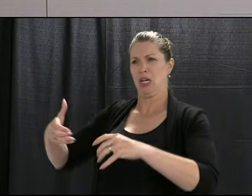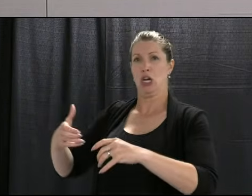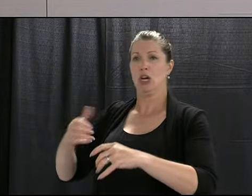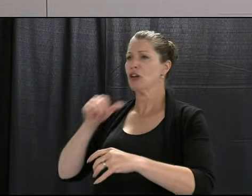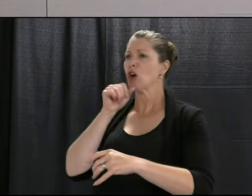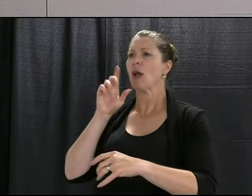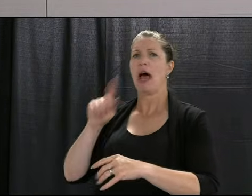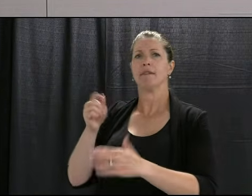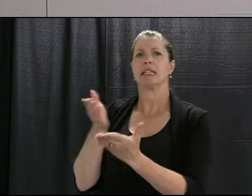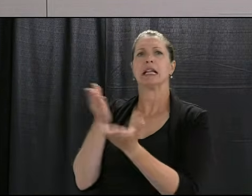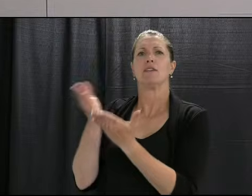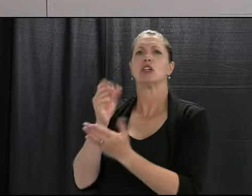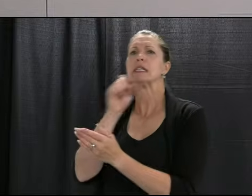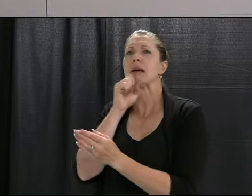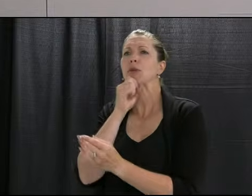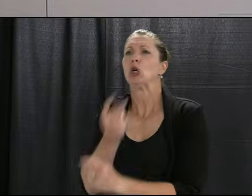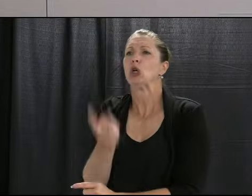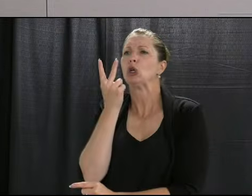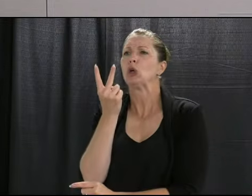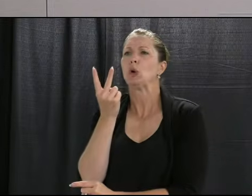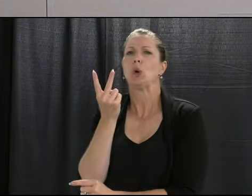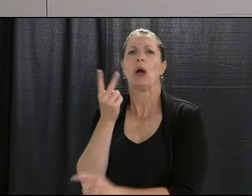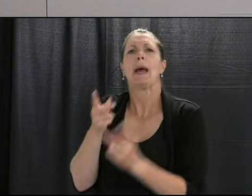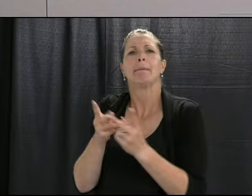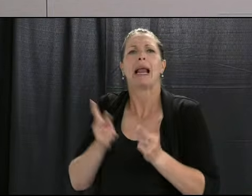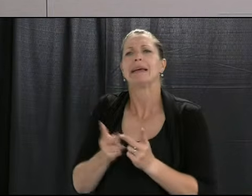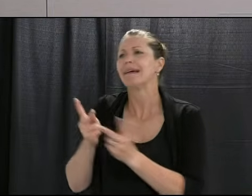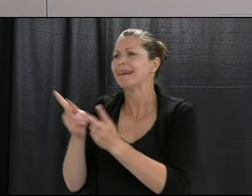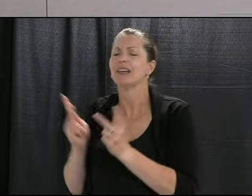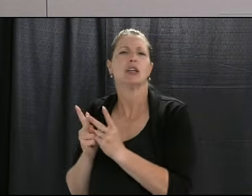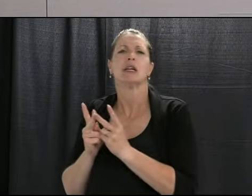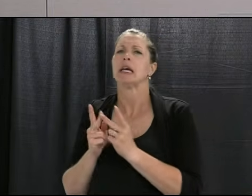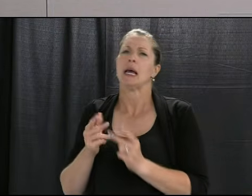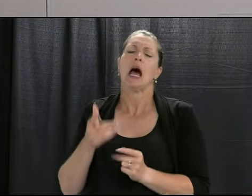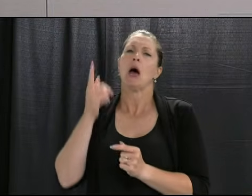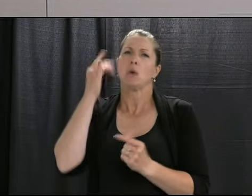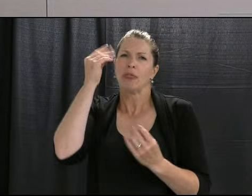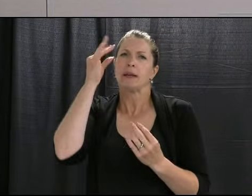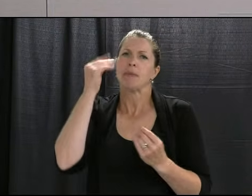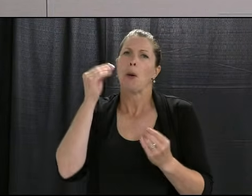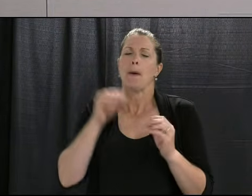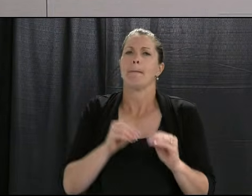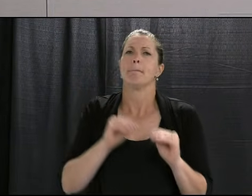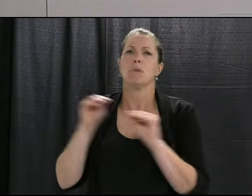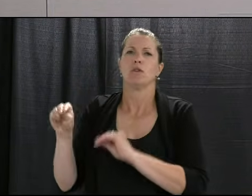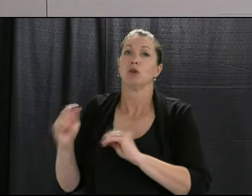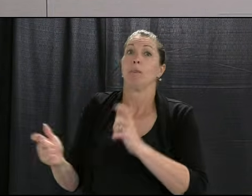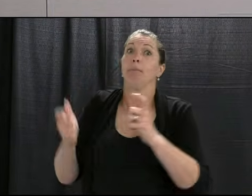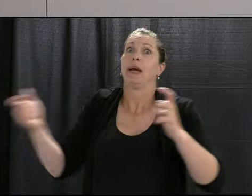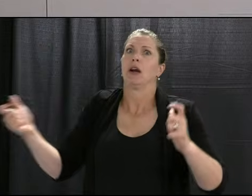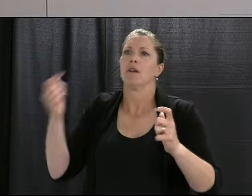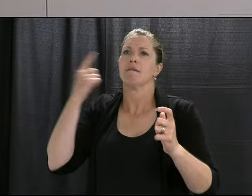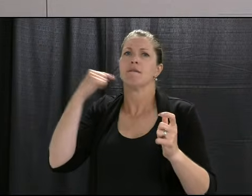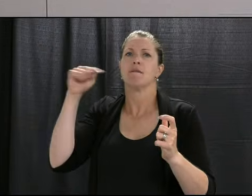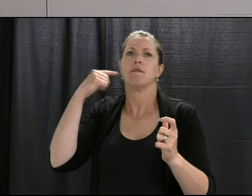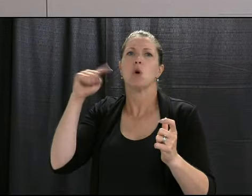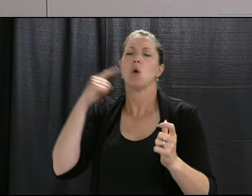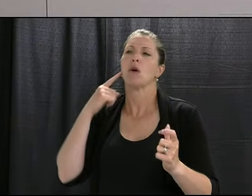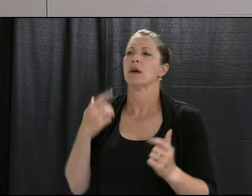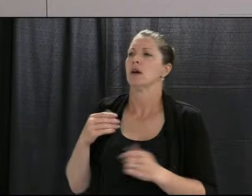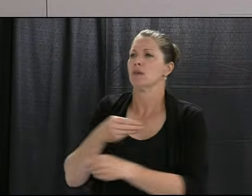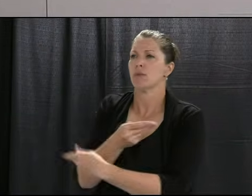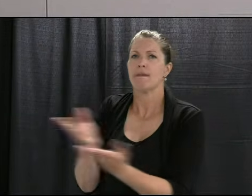2 places. We can bring it to 1. We don't have volunteers spread out through 2 communities. They can all be under 1 roof. So that's the logistical aspect that we're looking at.